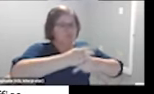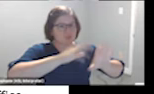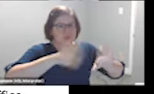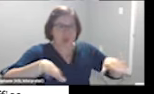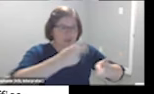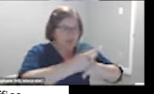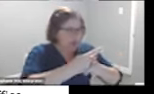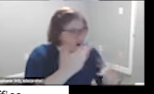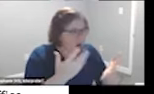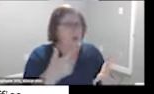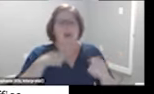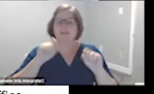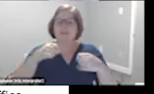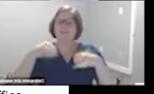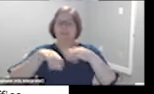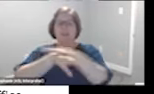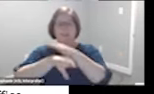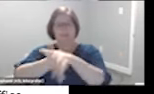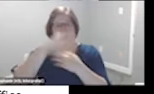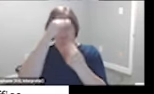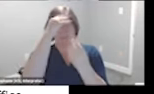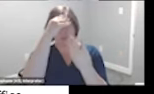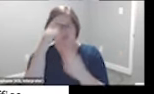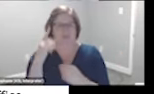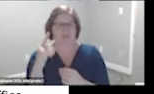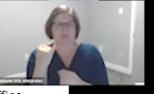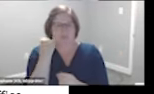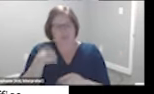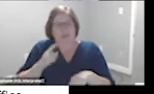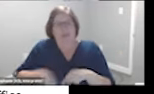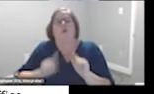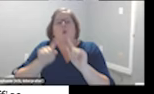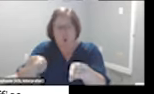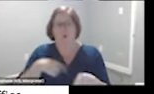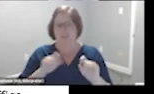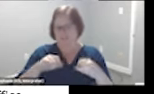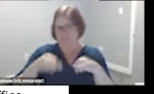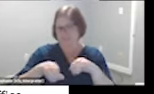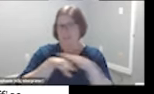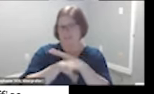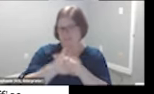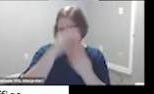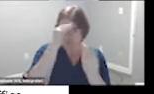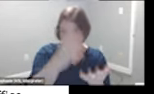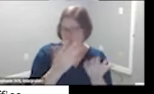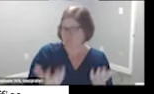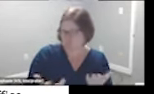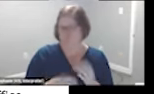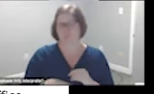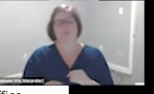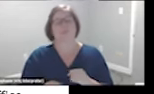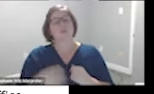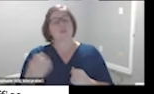access the information in a talk, even if they can't be physically present. Of course, for the people who are physically present, having